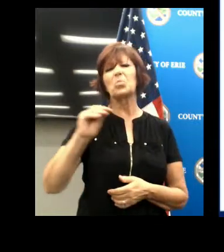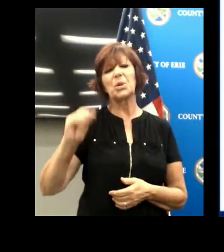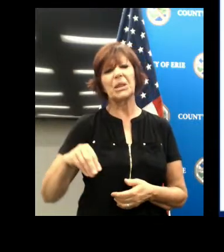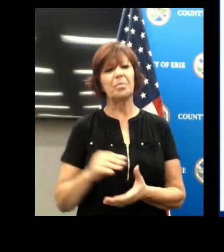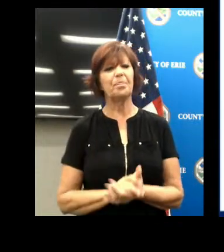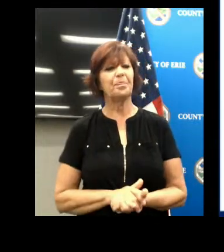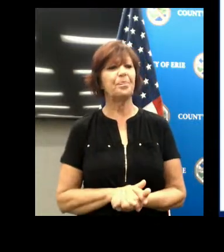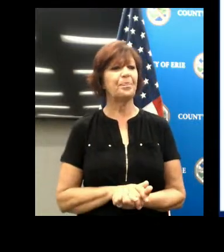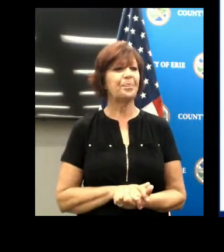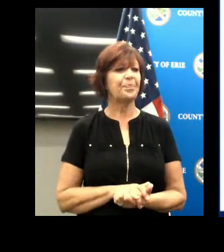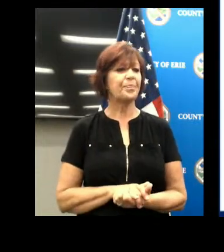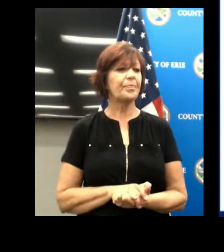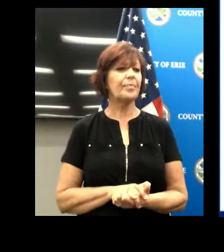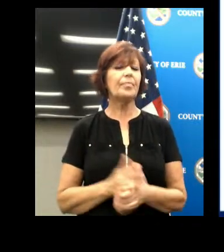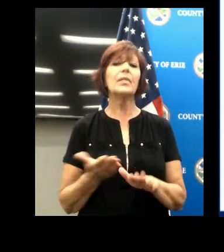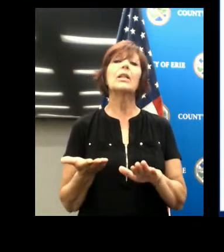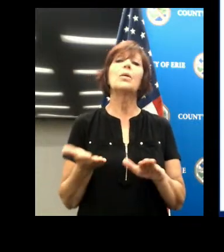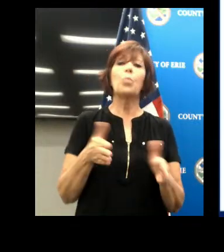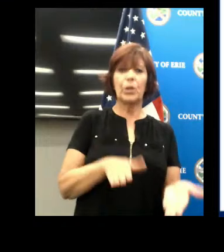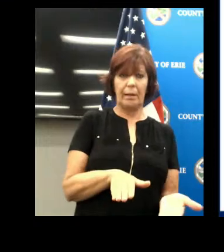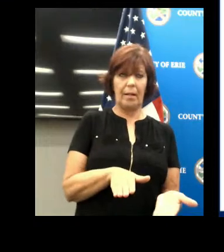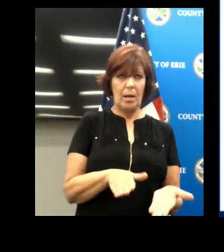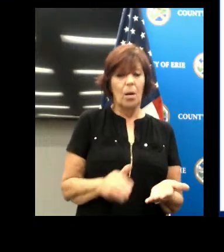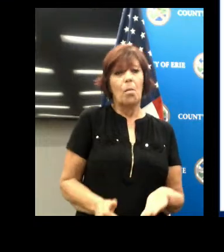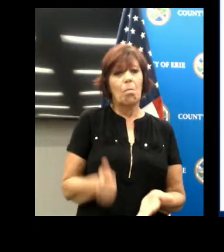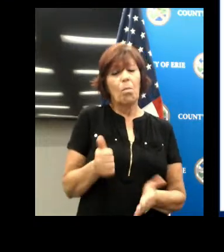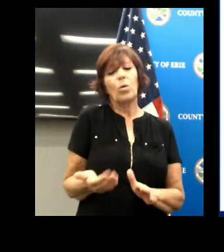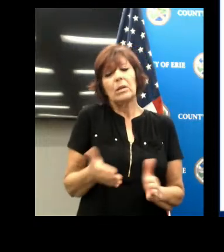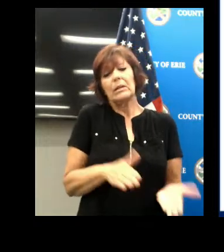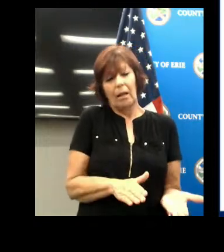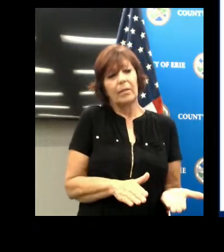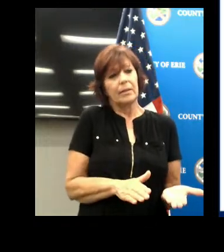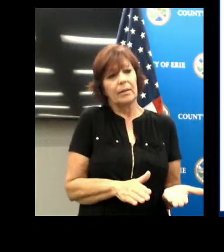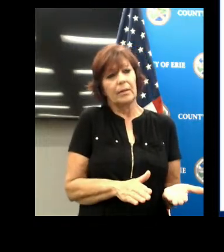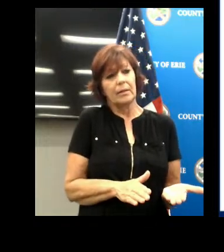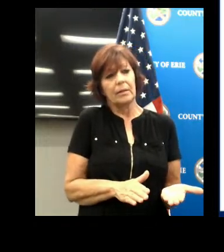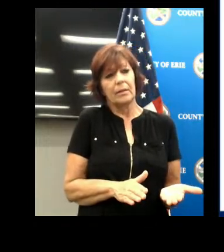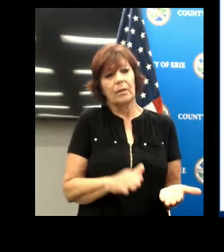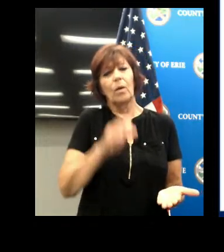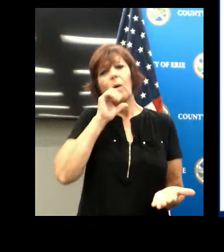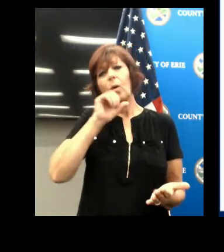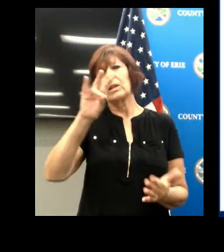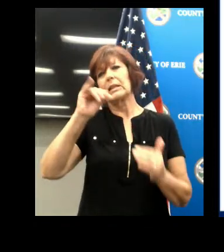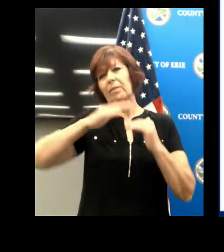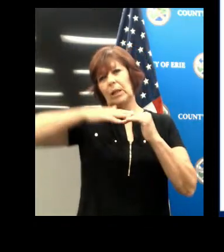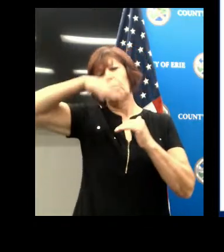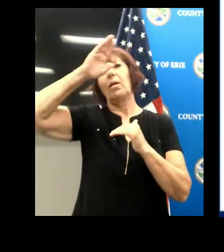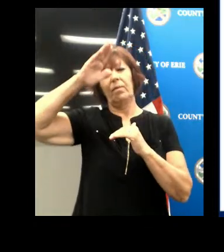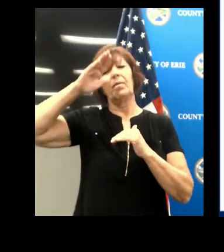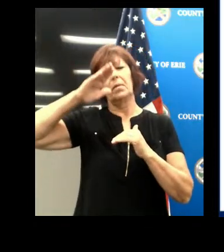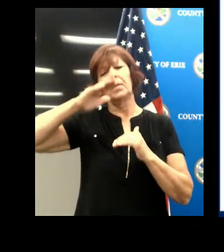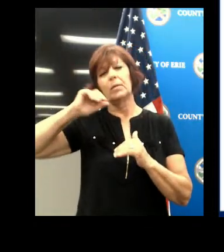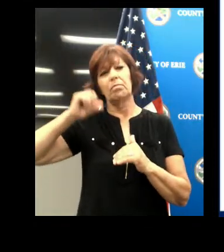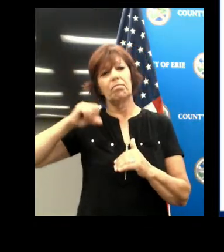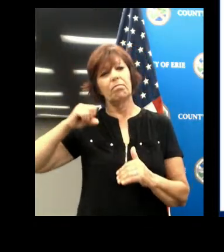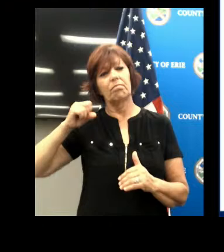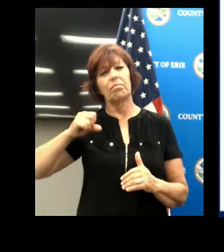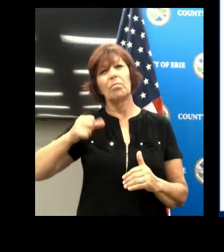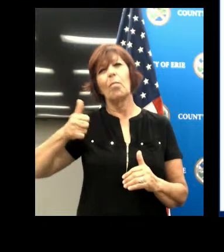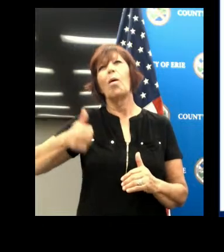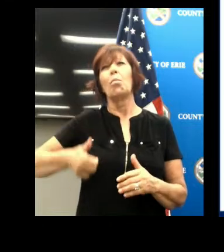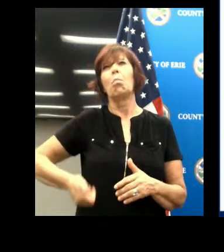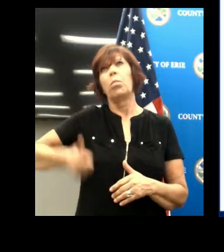range. The mortality data, still the vast majority of deaths are 70 and above, with the largest category being 80